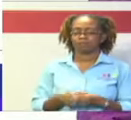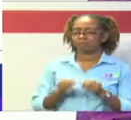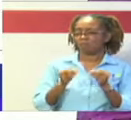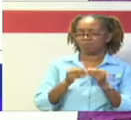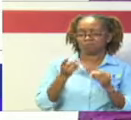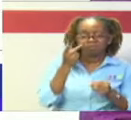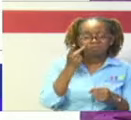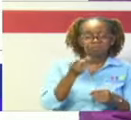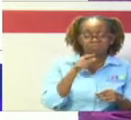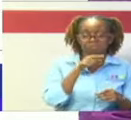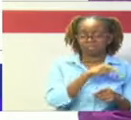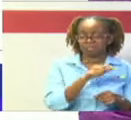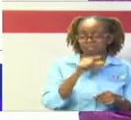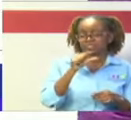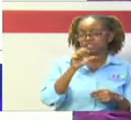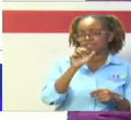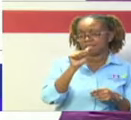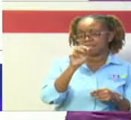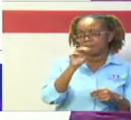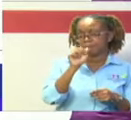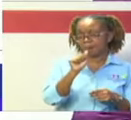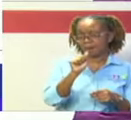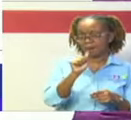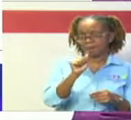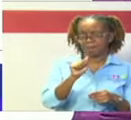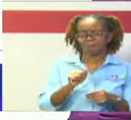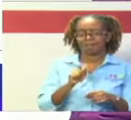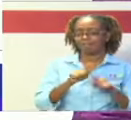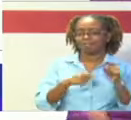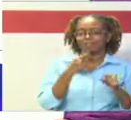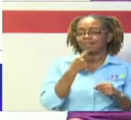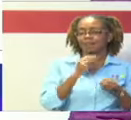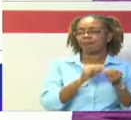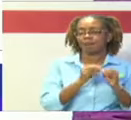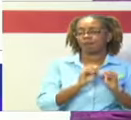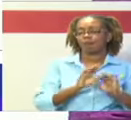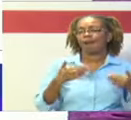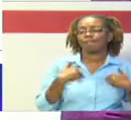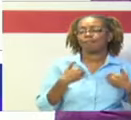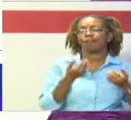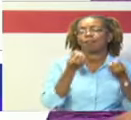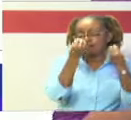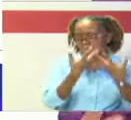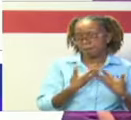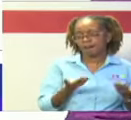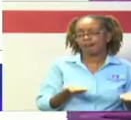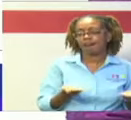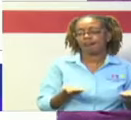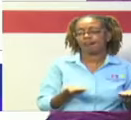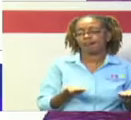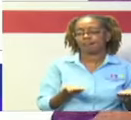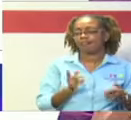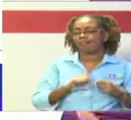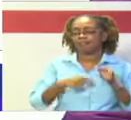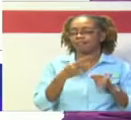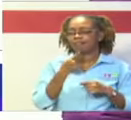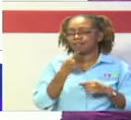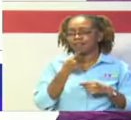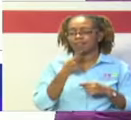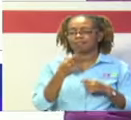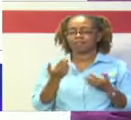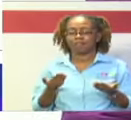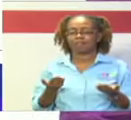you a number because we don't have those, I don't have those details. I can't say, you know, X percent of cases or 5% of